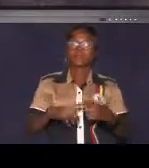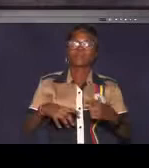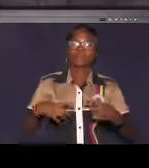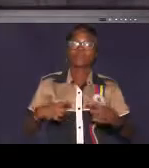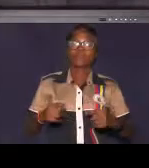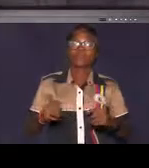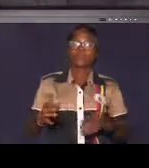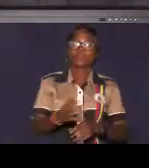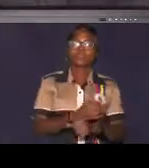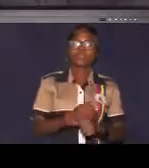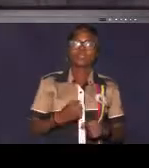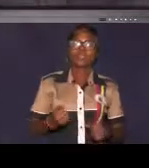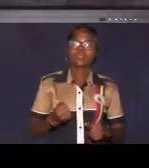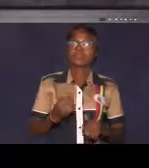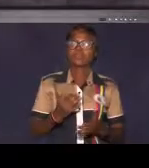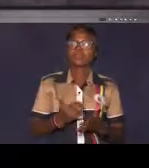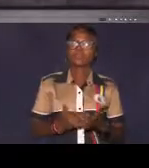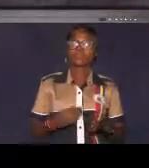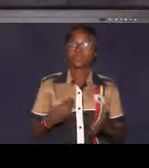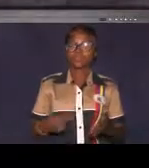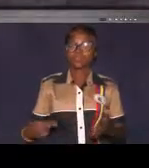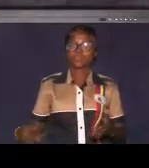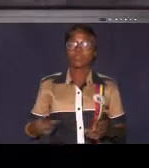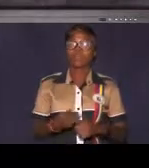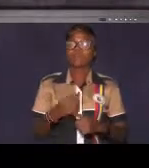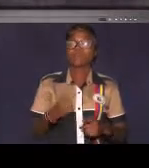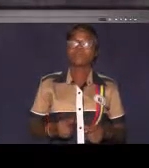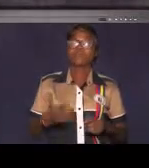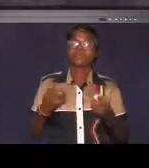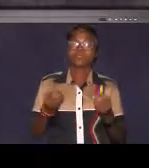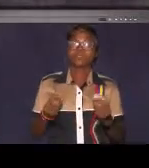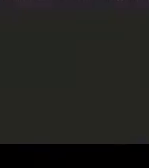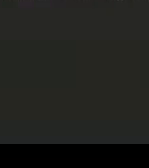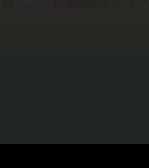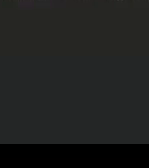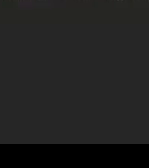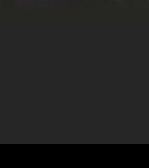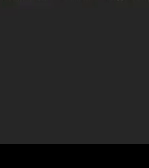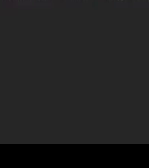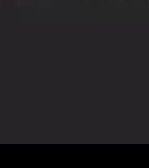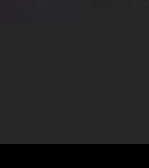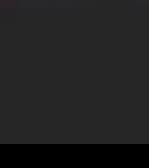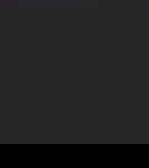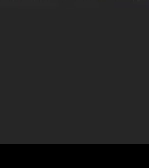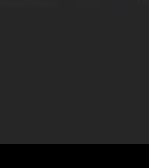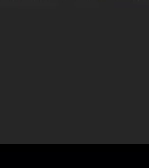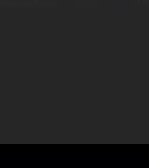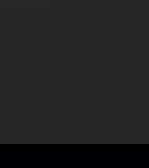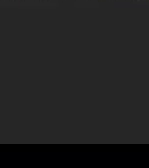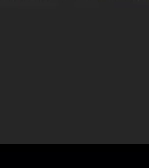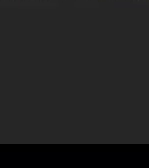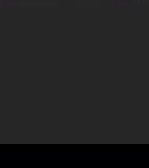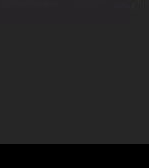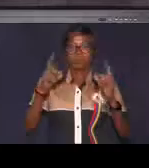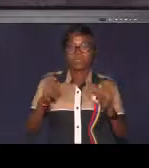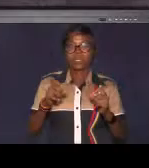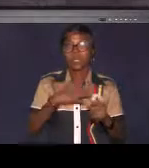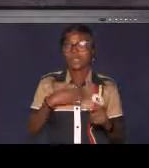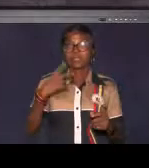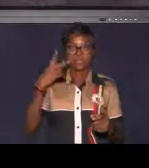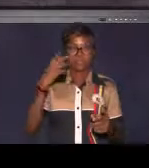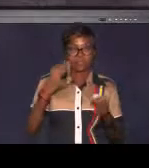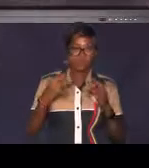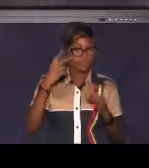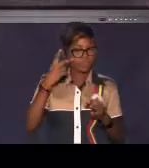to get some mineral resources from the soil. So that's another bad effect. It's time to test and